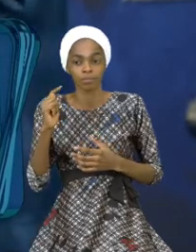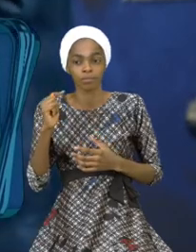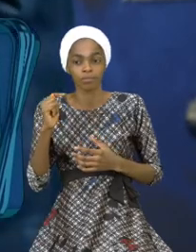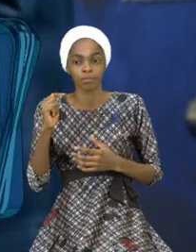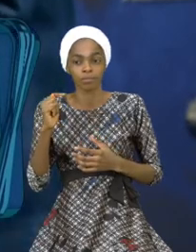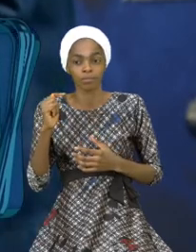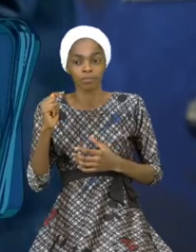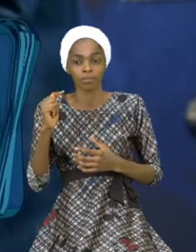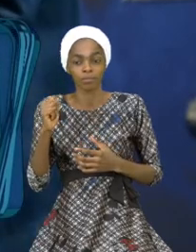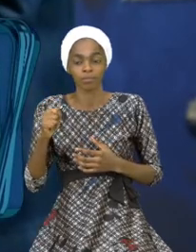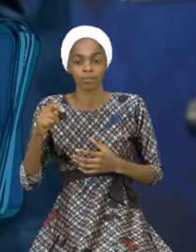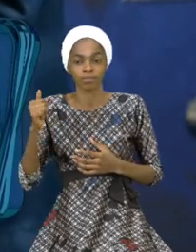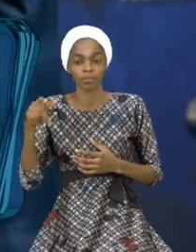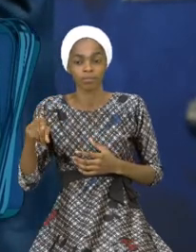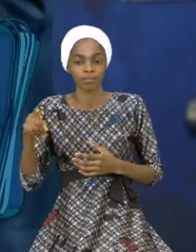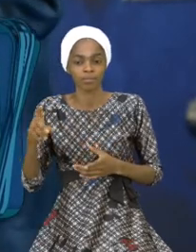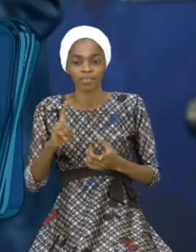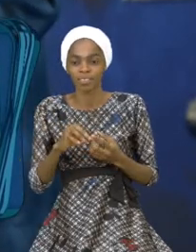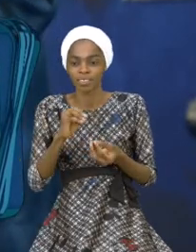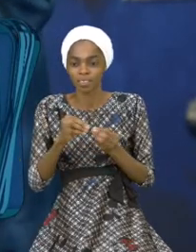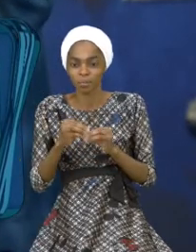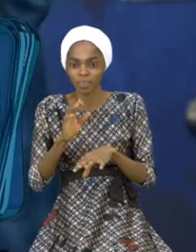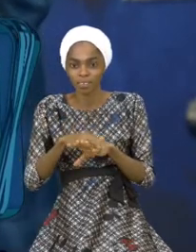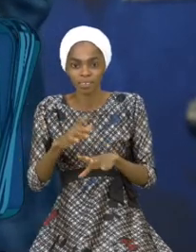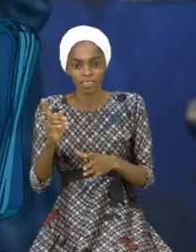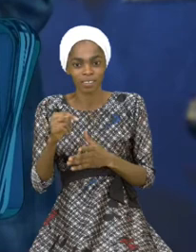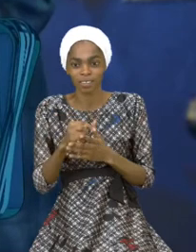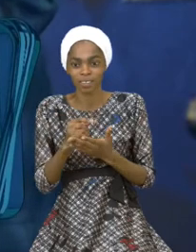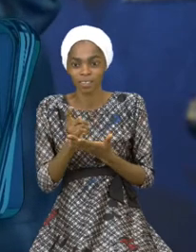screen right now. The number is